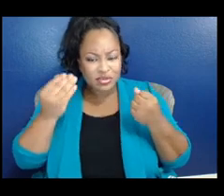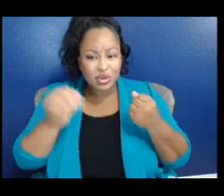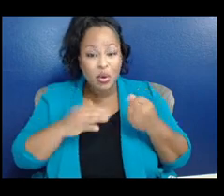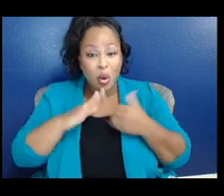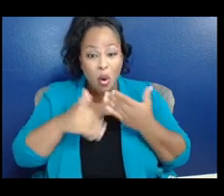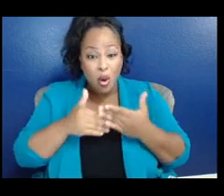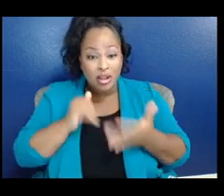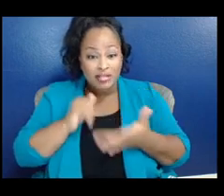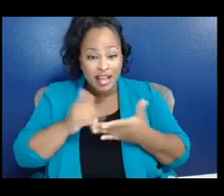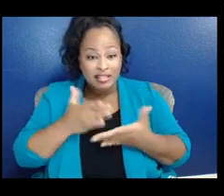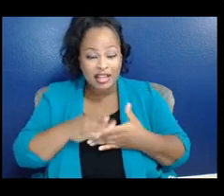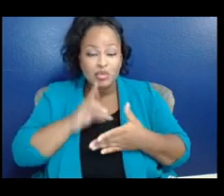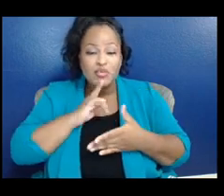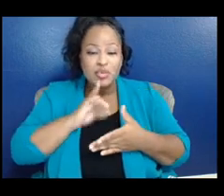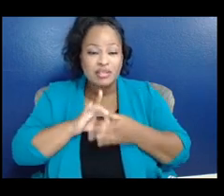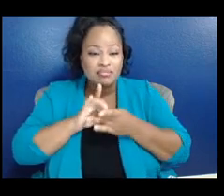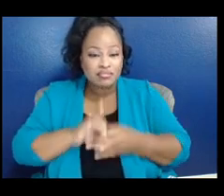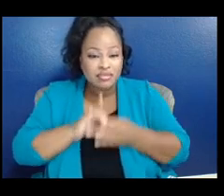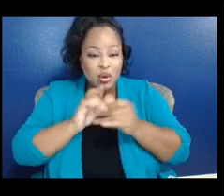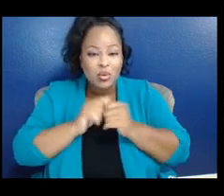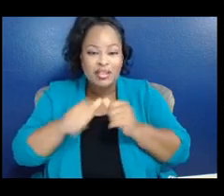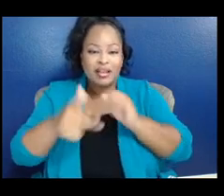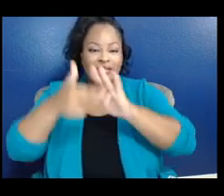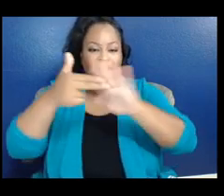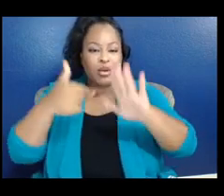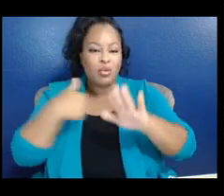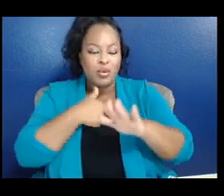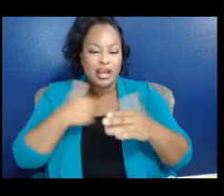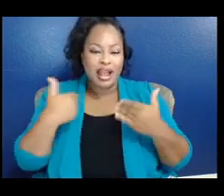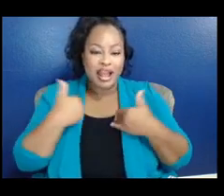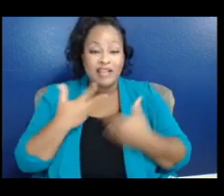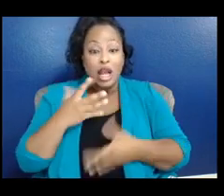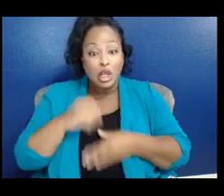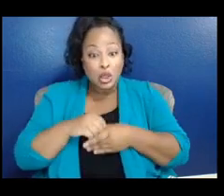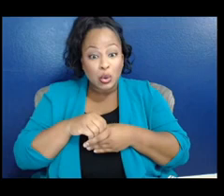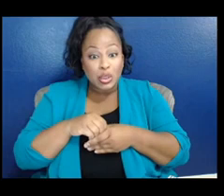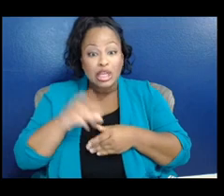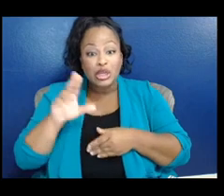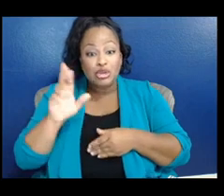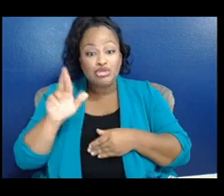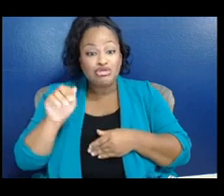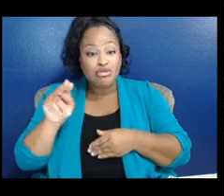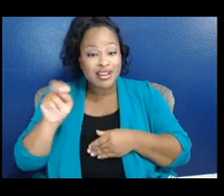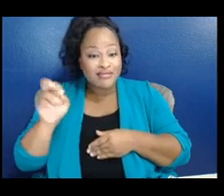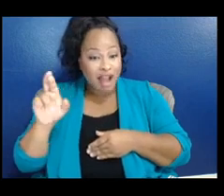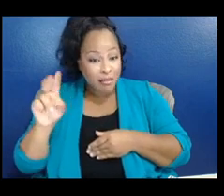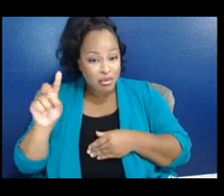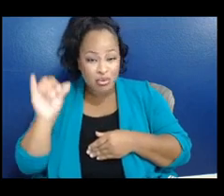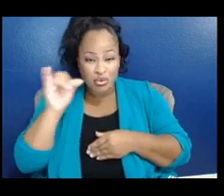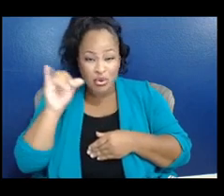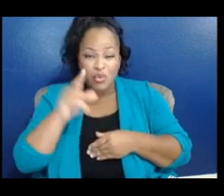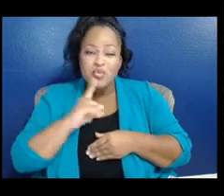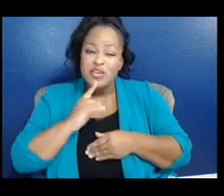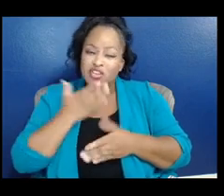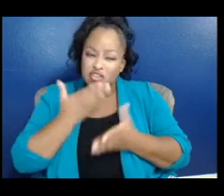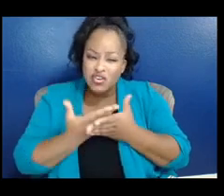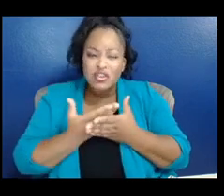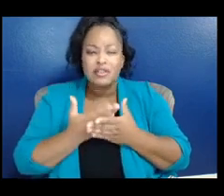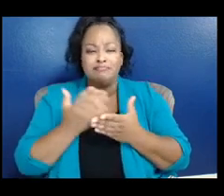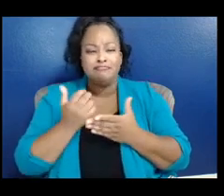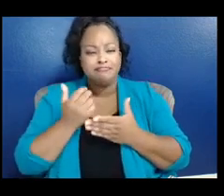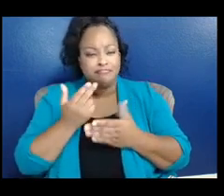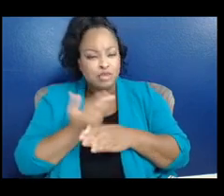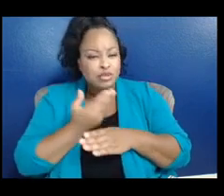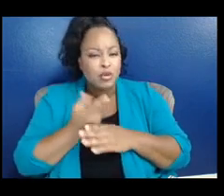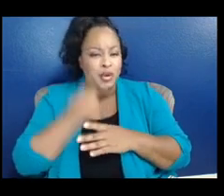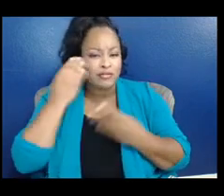contribute to these diagnoses that we have, including uterine fibroids. So, you know, very, very useful information.